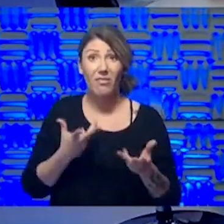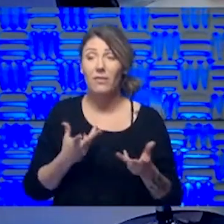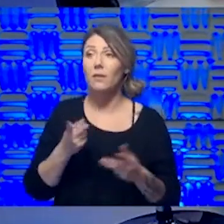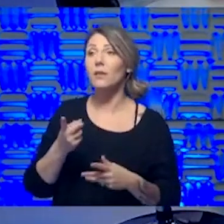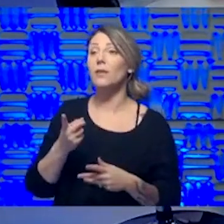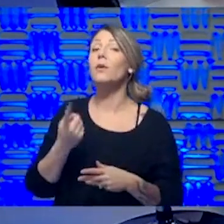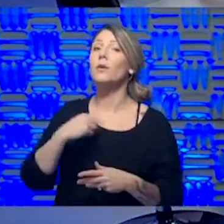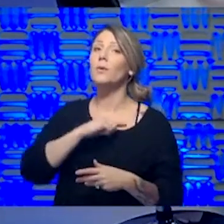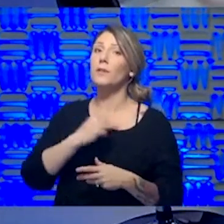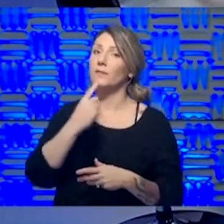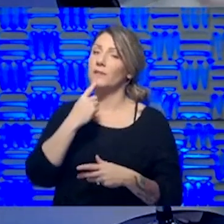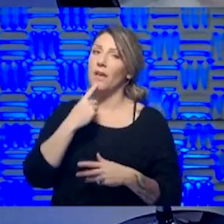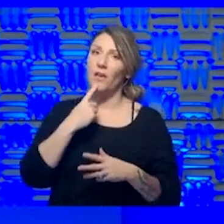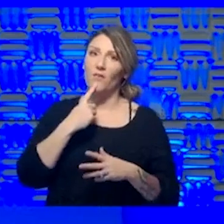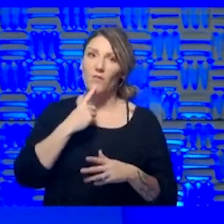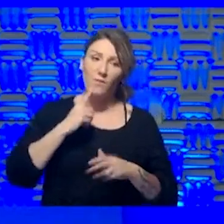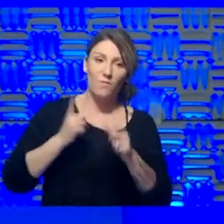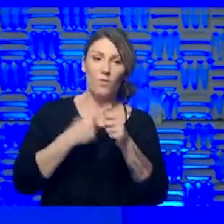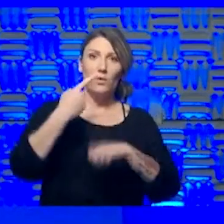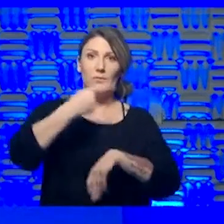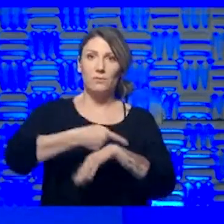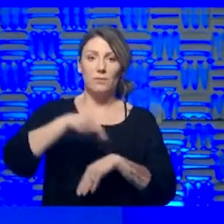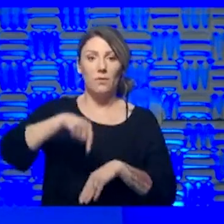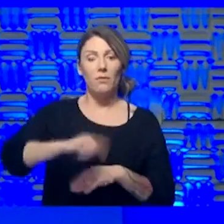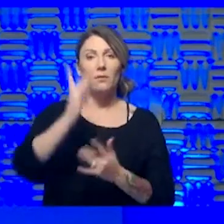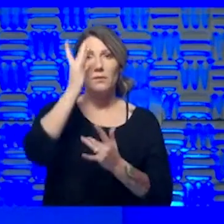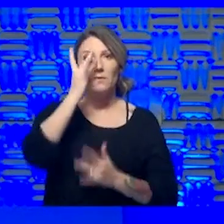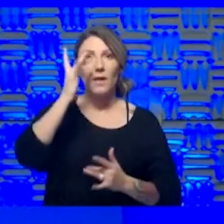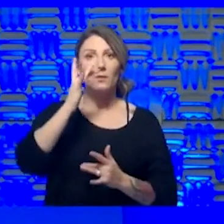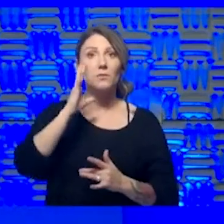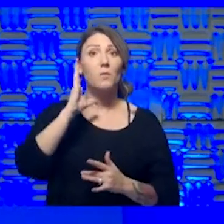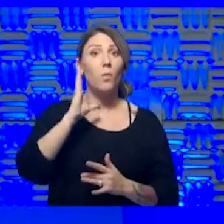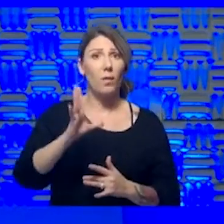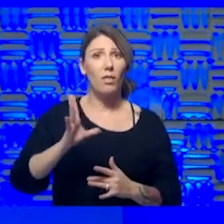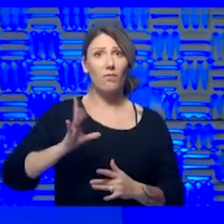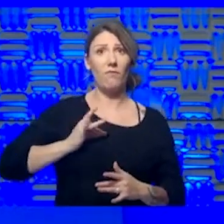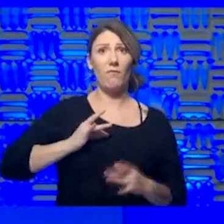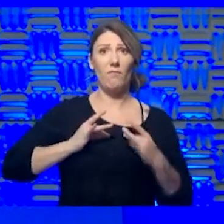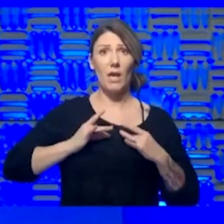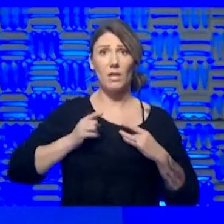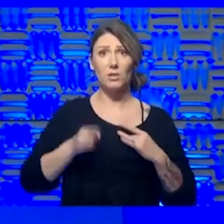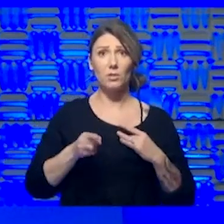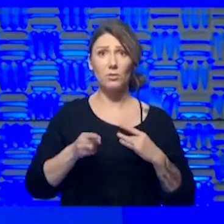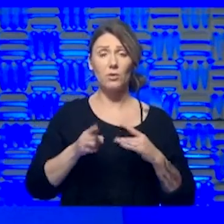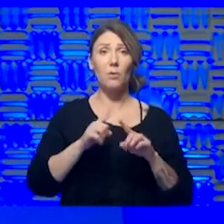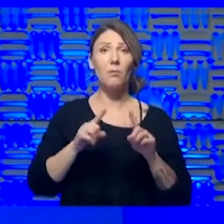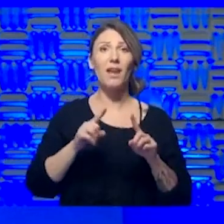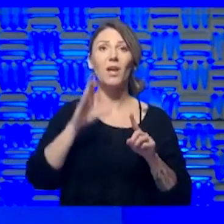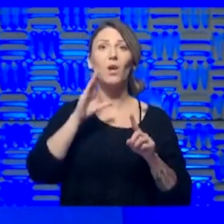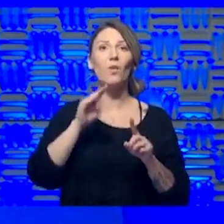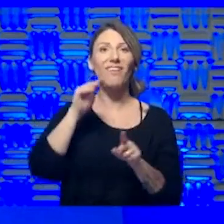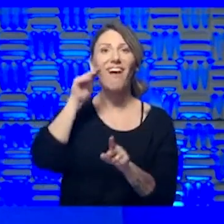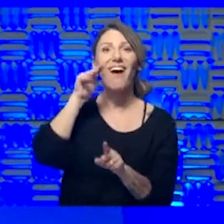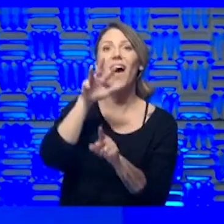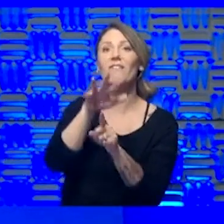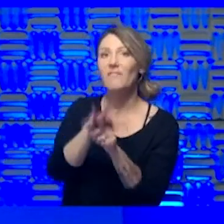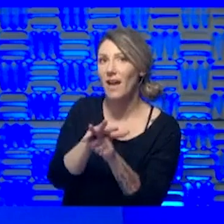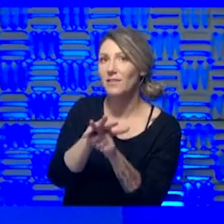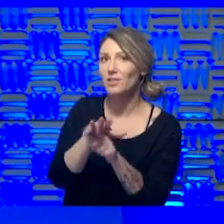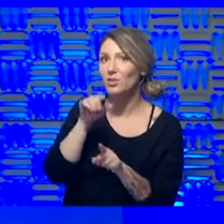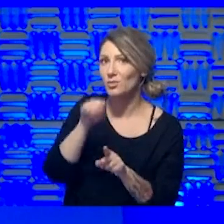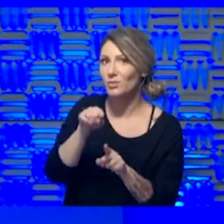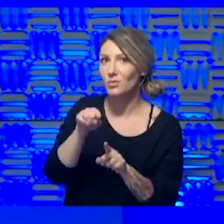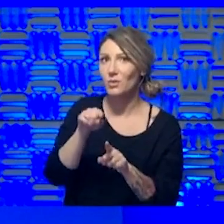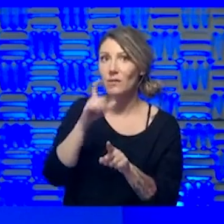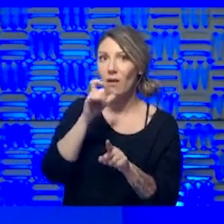from day one, this virus will infect you, but it will also affect you. And it will not only